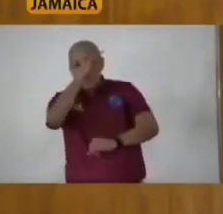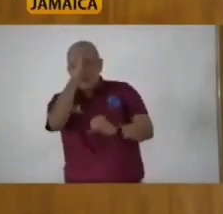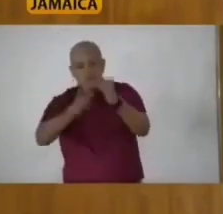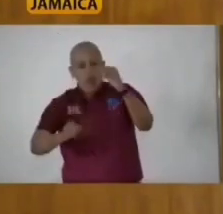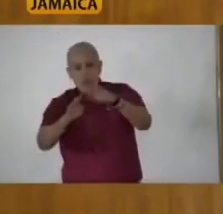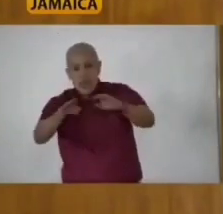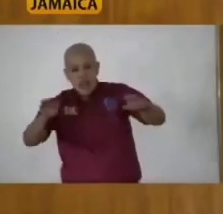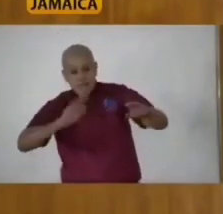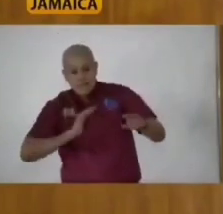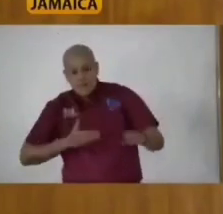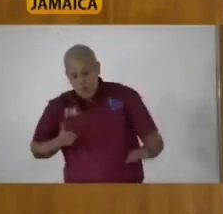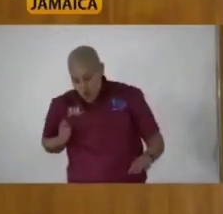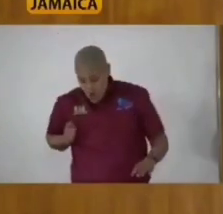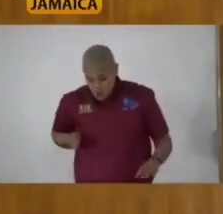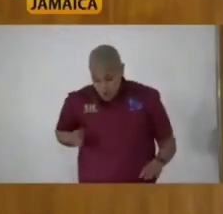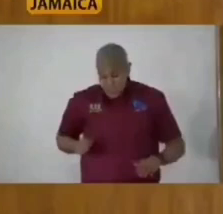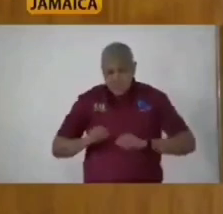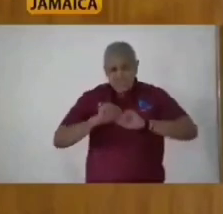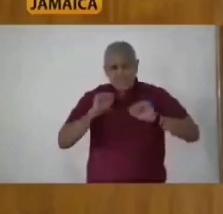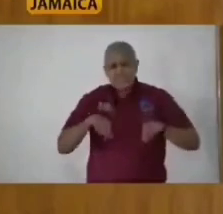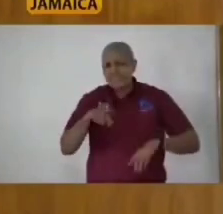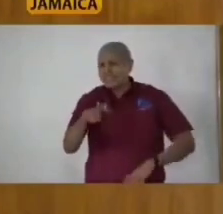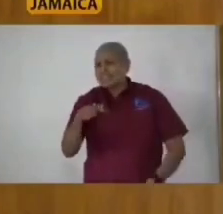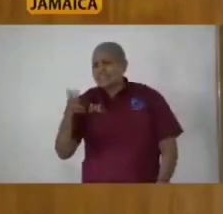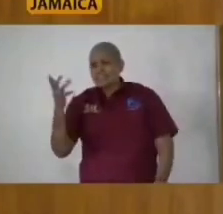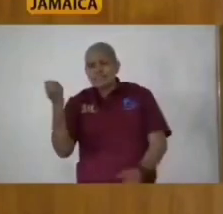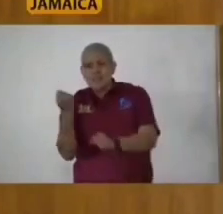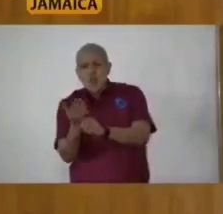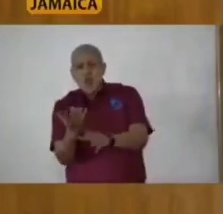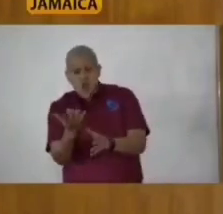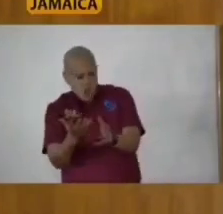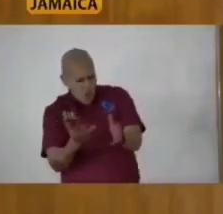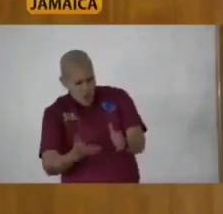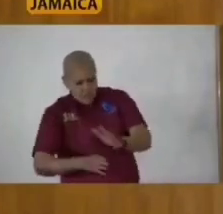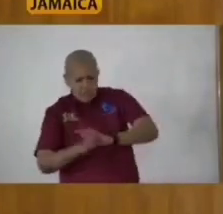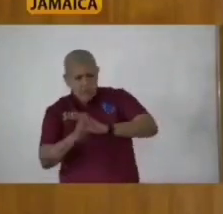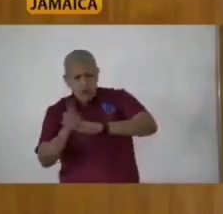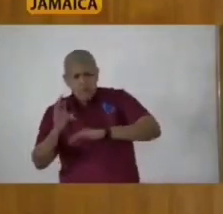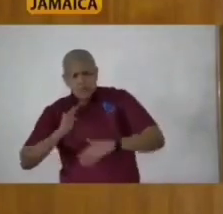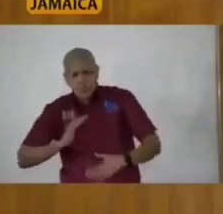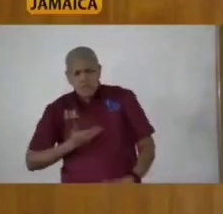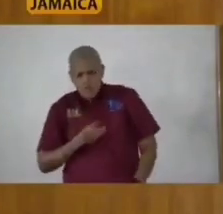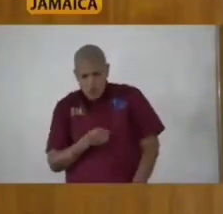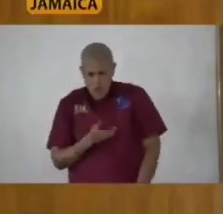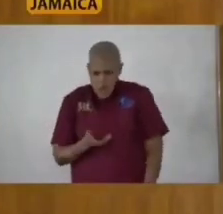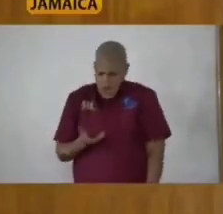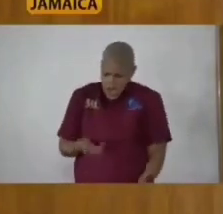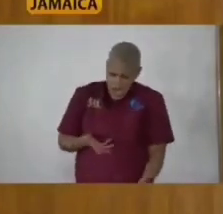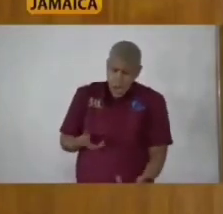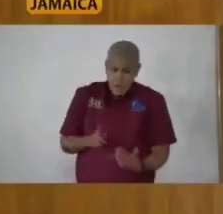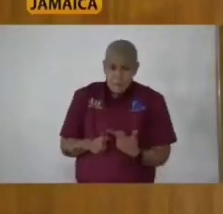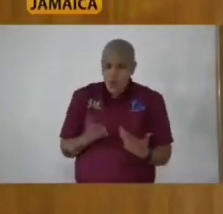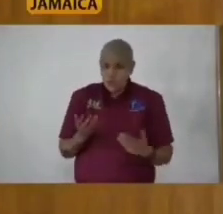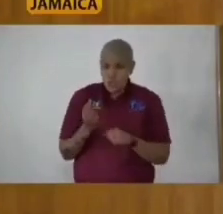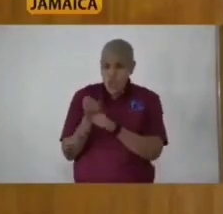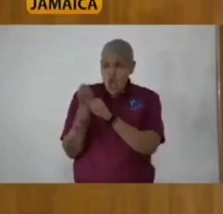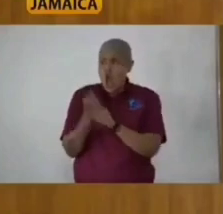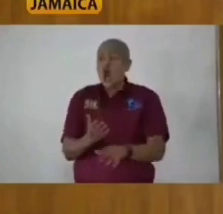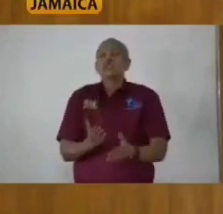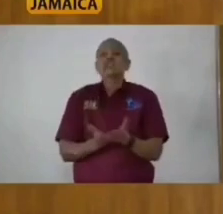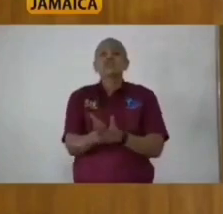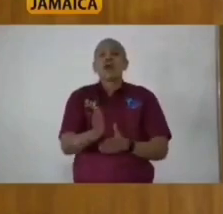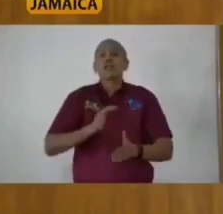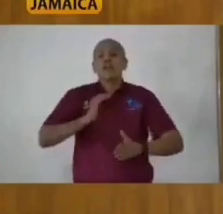judicial system. And this is hampering the development of our jurisprudence and fettering the right of